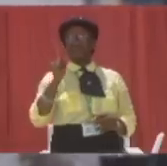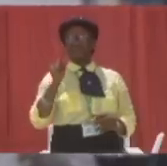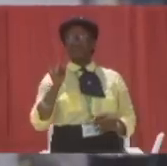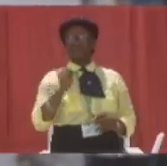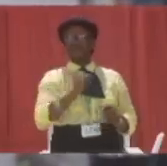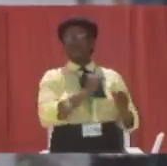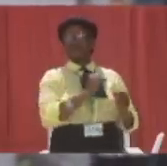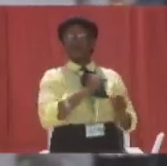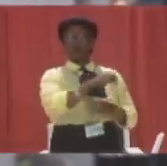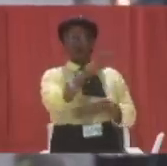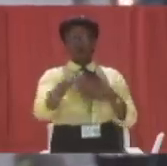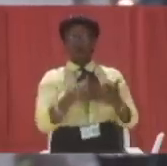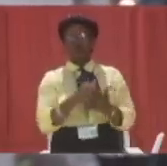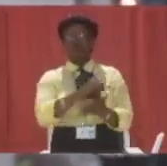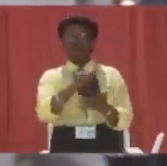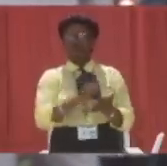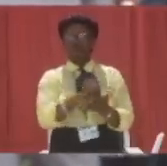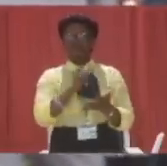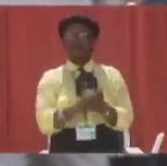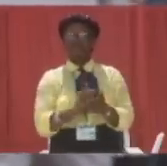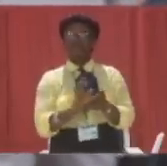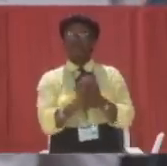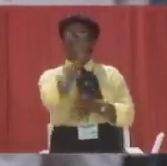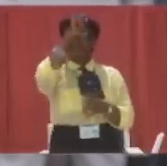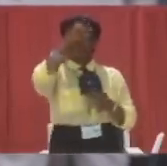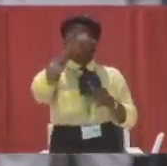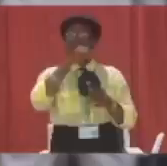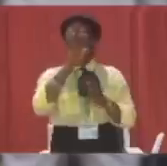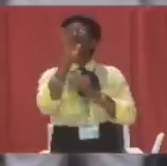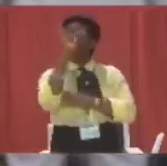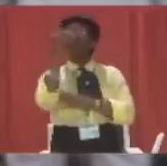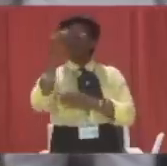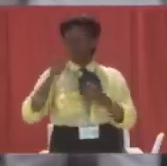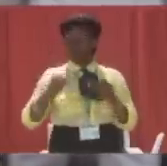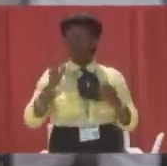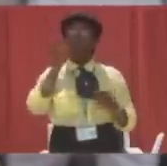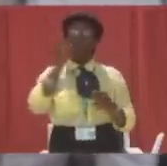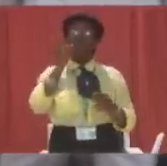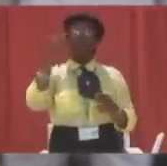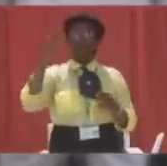All those who are trusting God for the fruit of the womb,